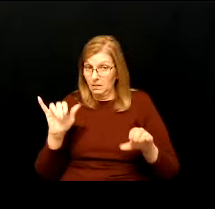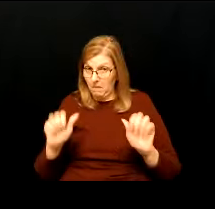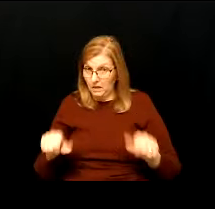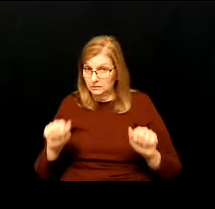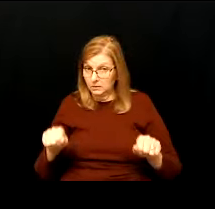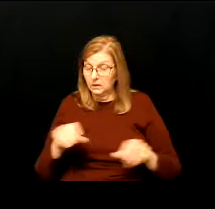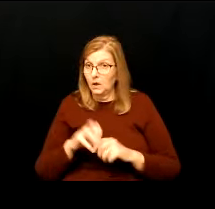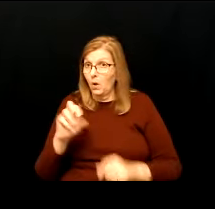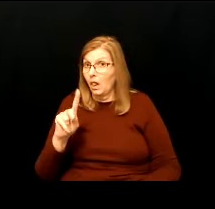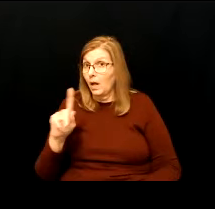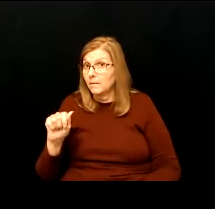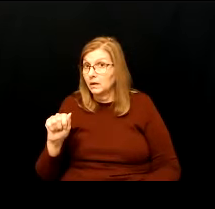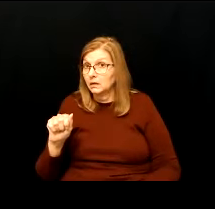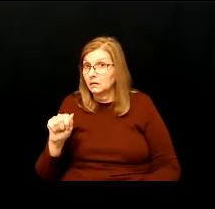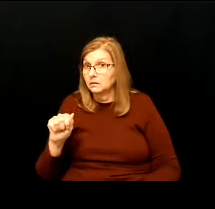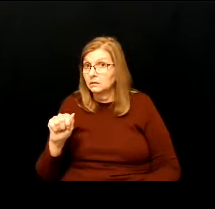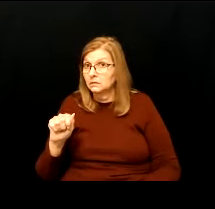in Oklahoma?